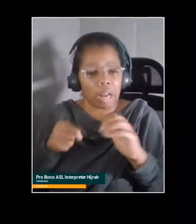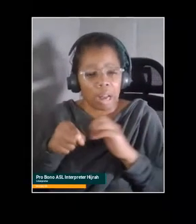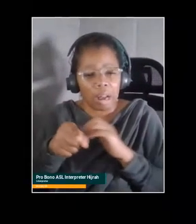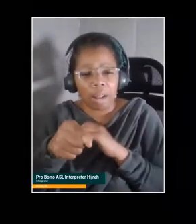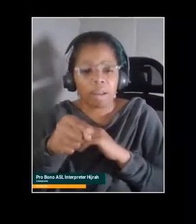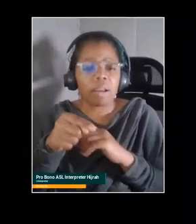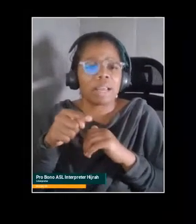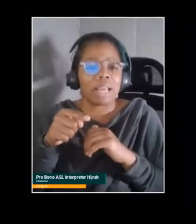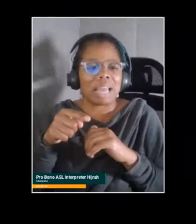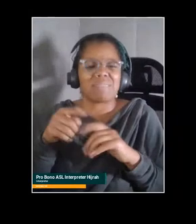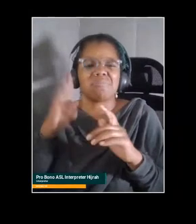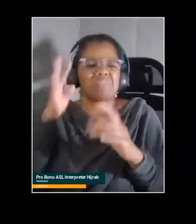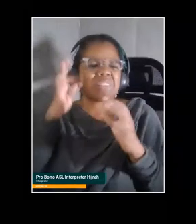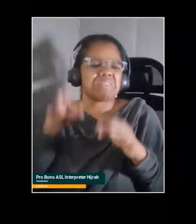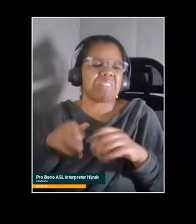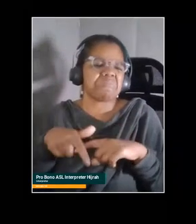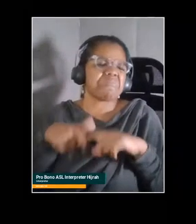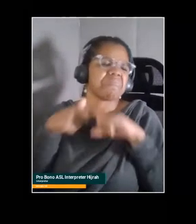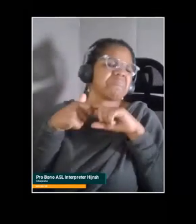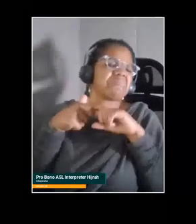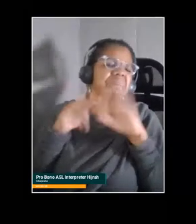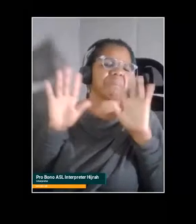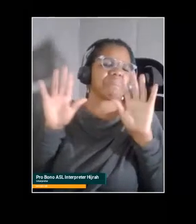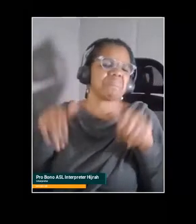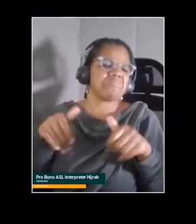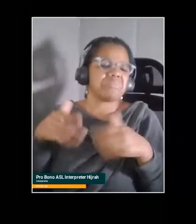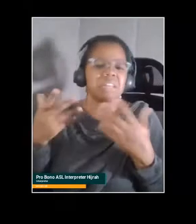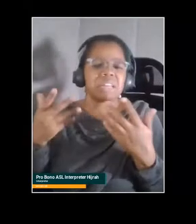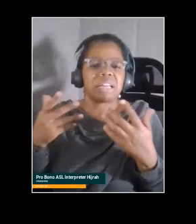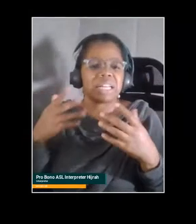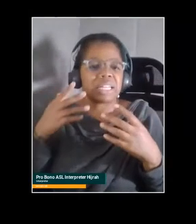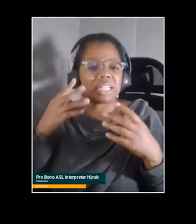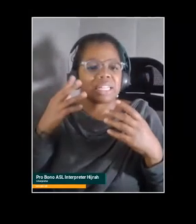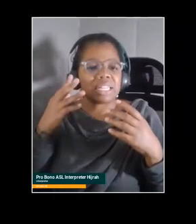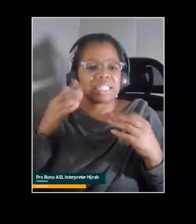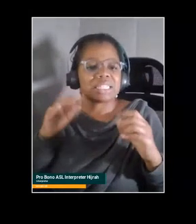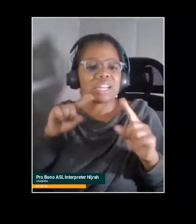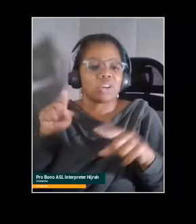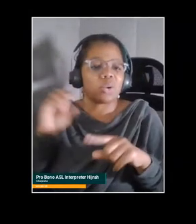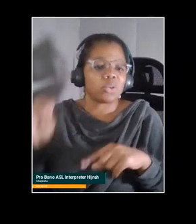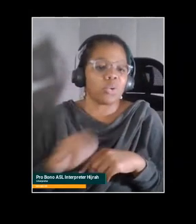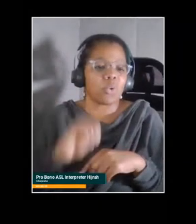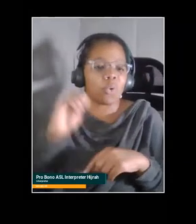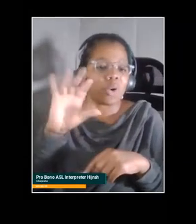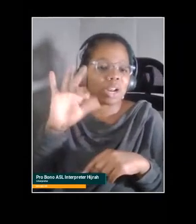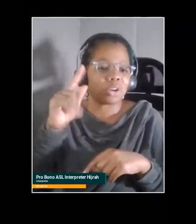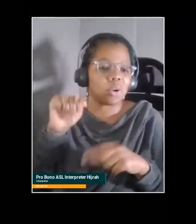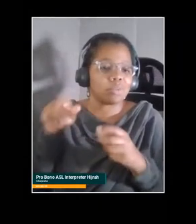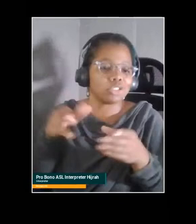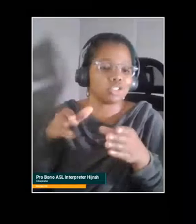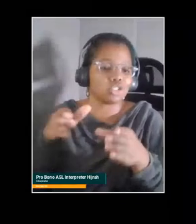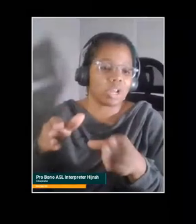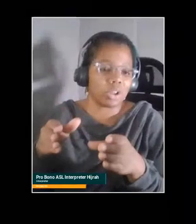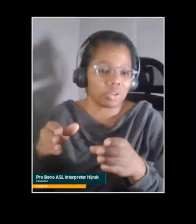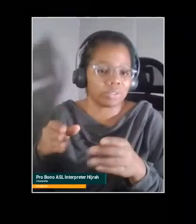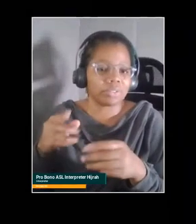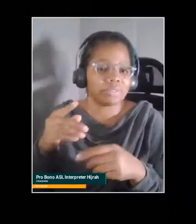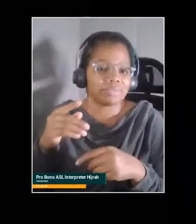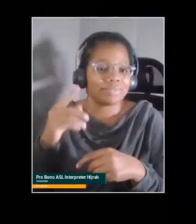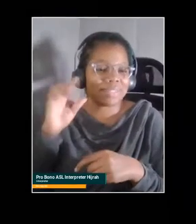a rain check and seem to have gone to the Oregon Coast Trail for sections of it that